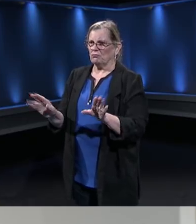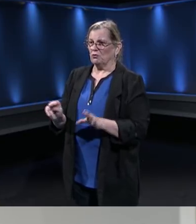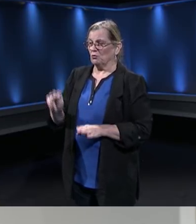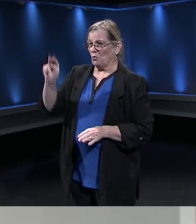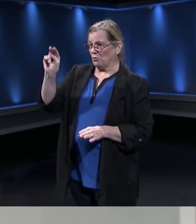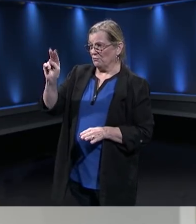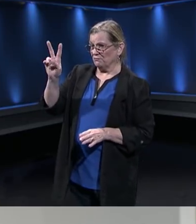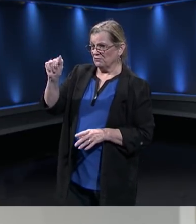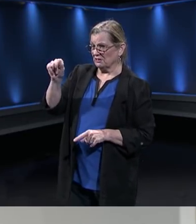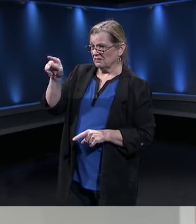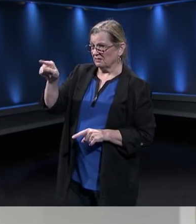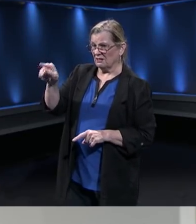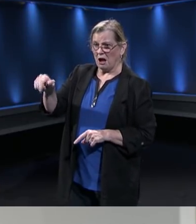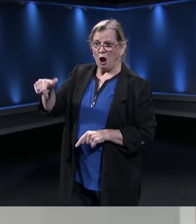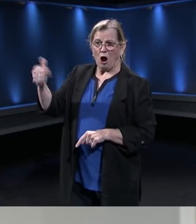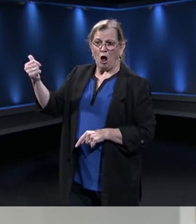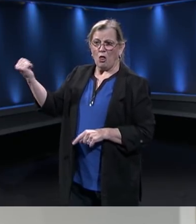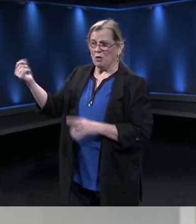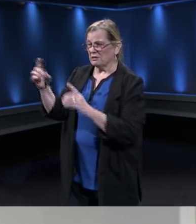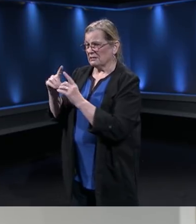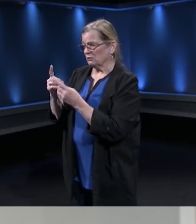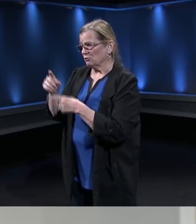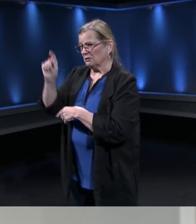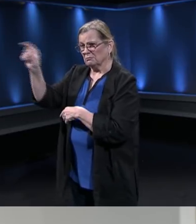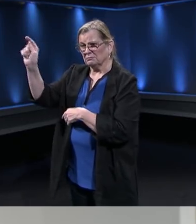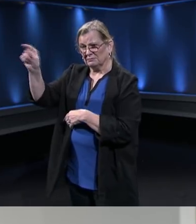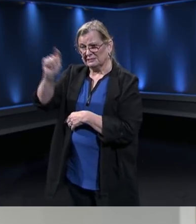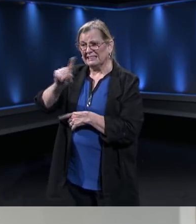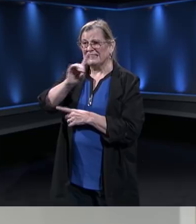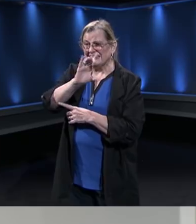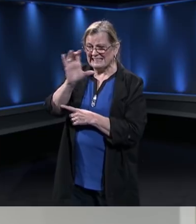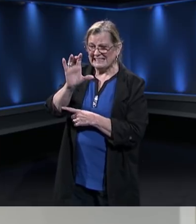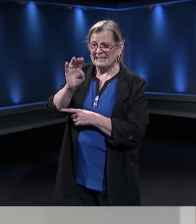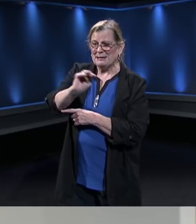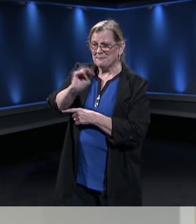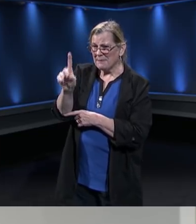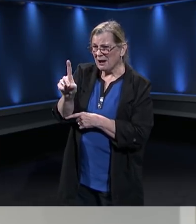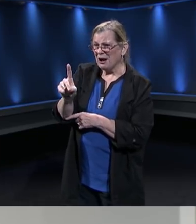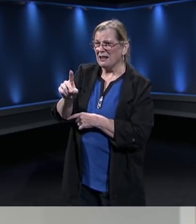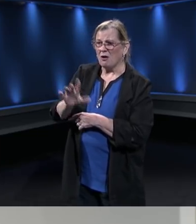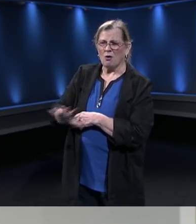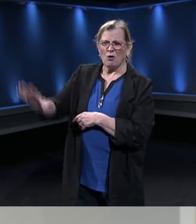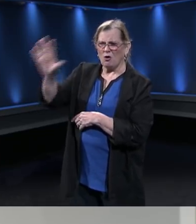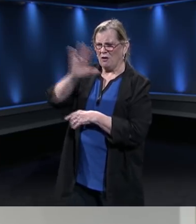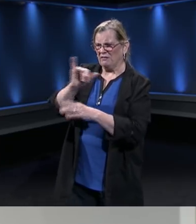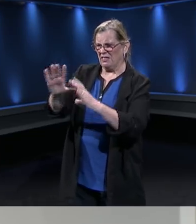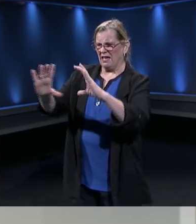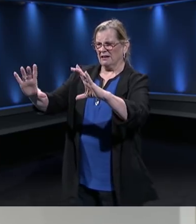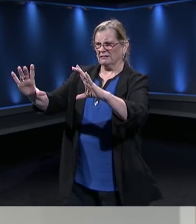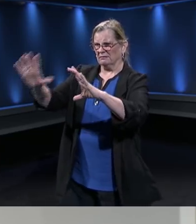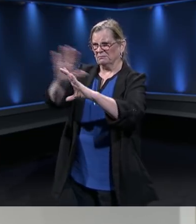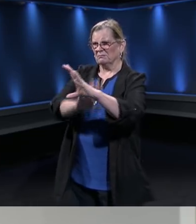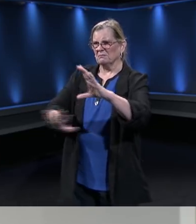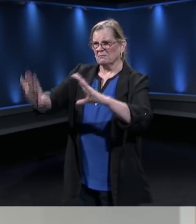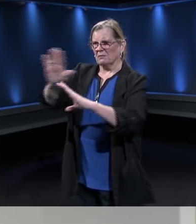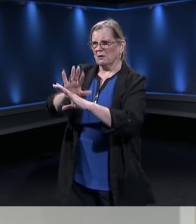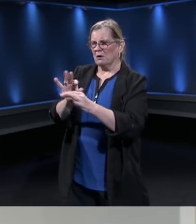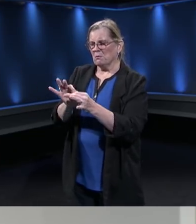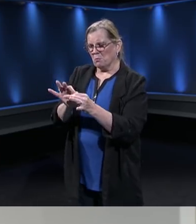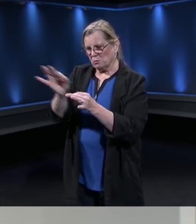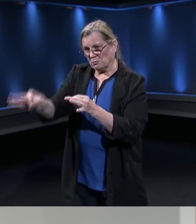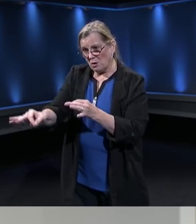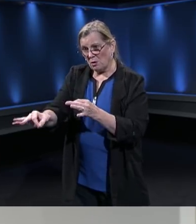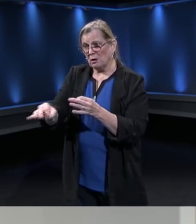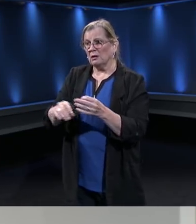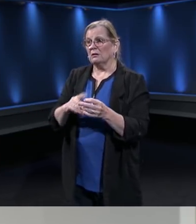the entire D.C., Maryland, and Northern Virginia region, in starting virtually and then methodically